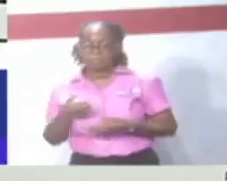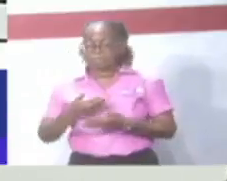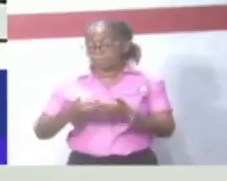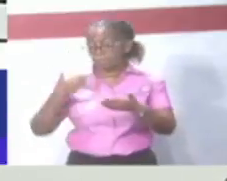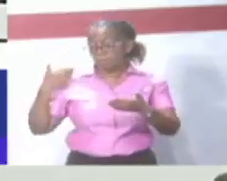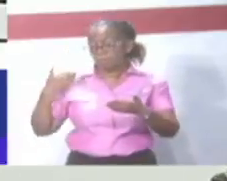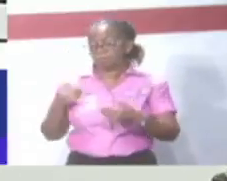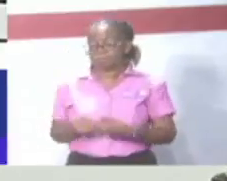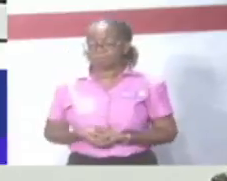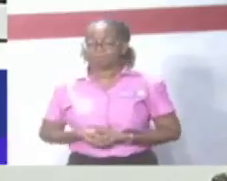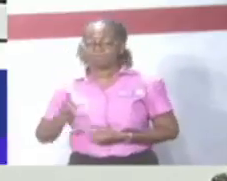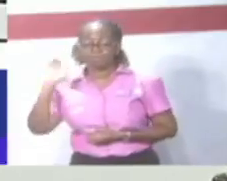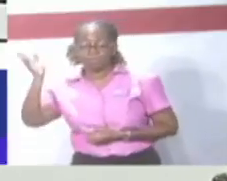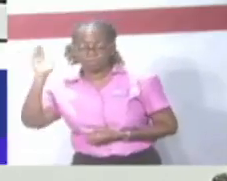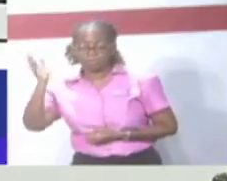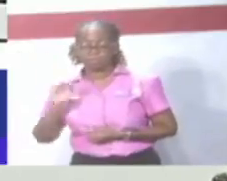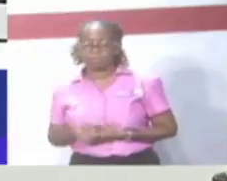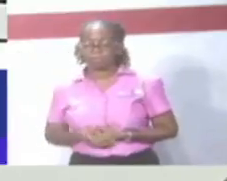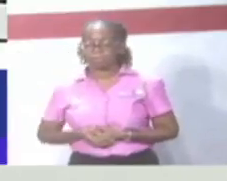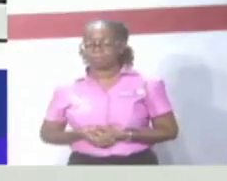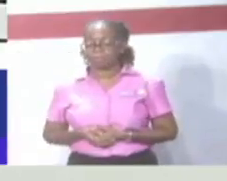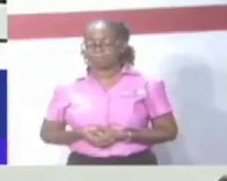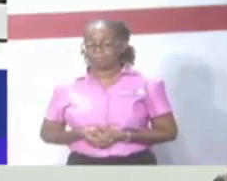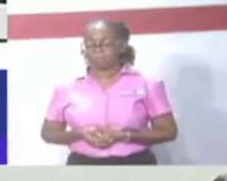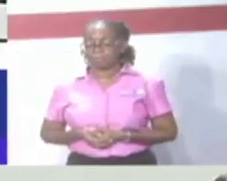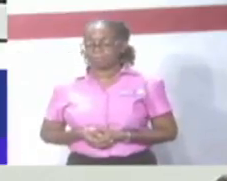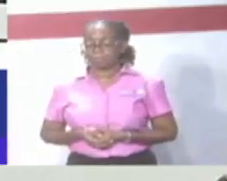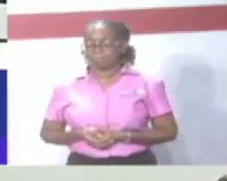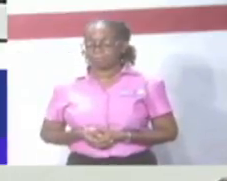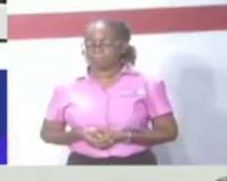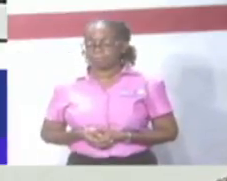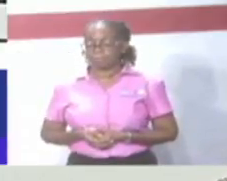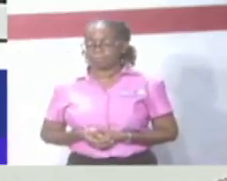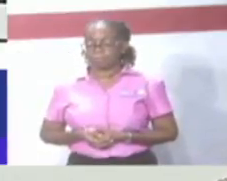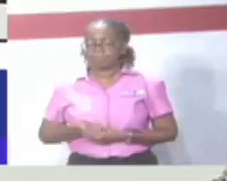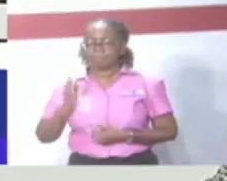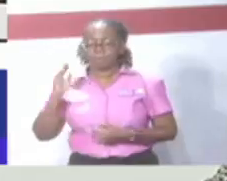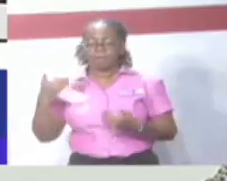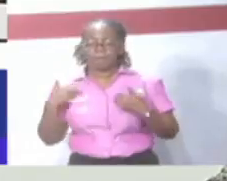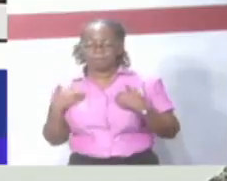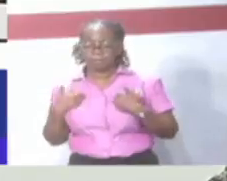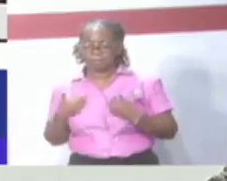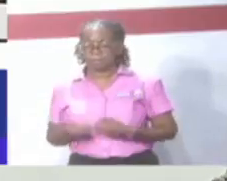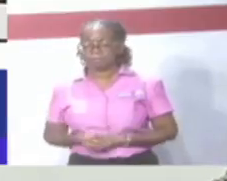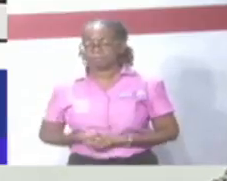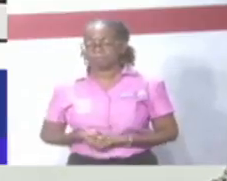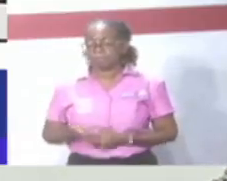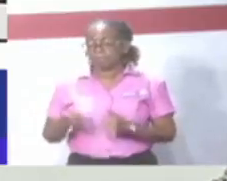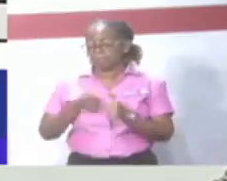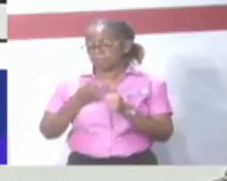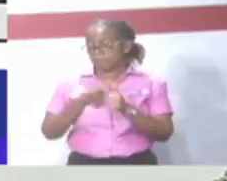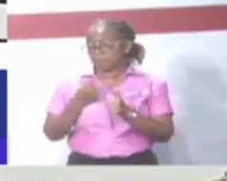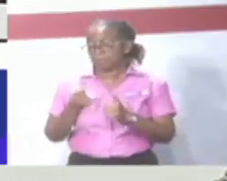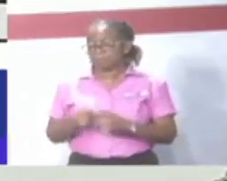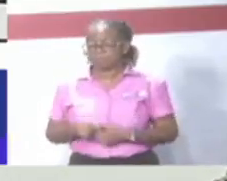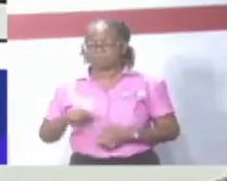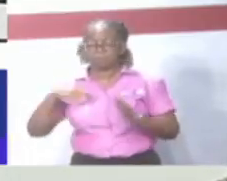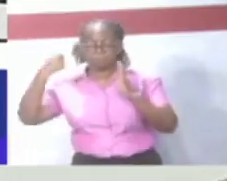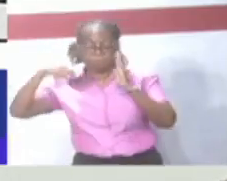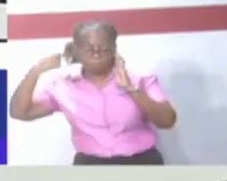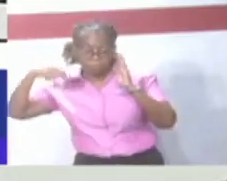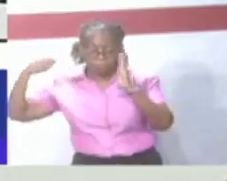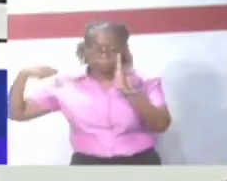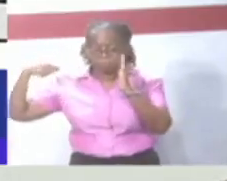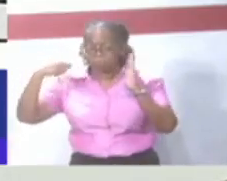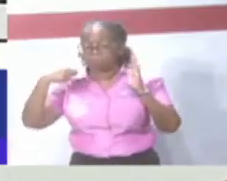over the last few months. The presentation would consist of, firstly, the media release and clinical update, then